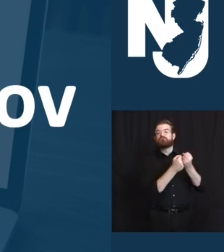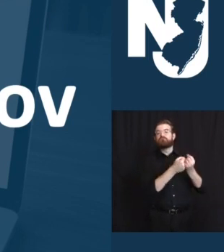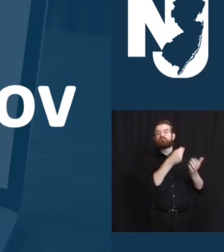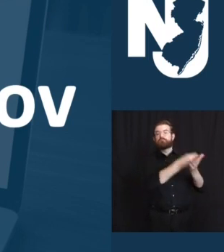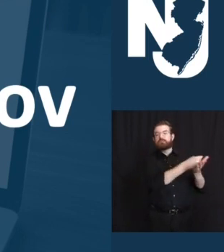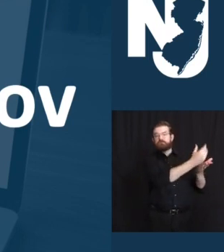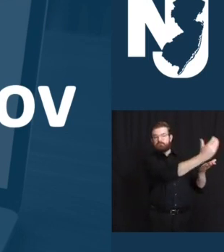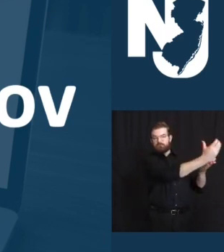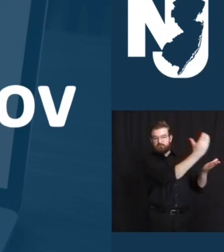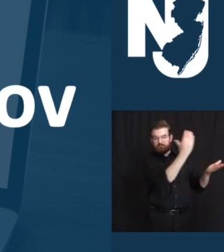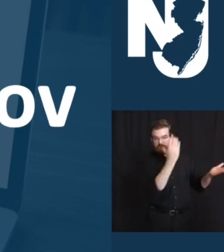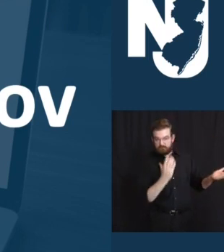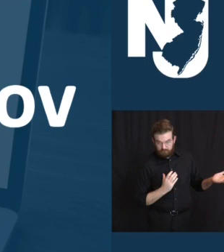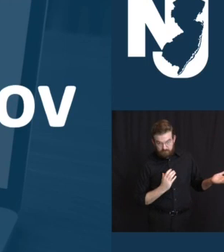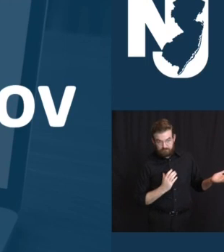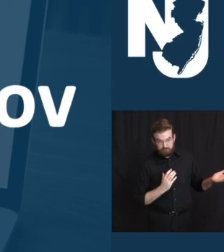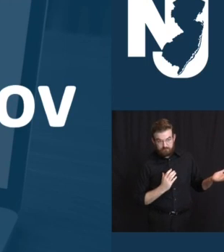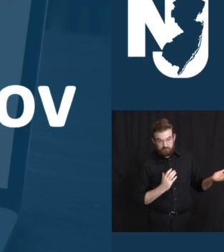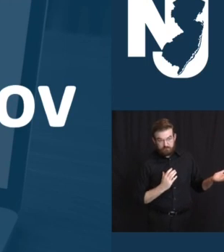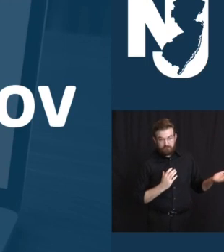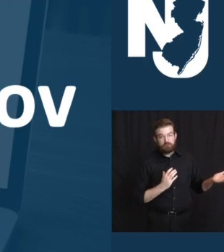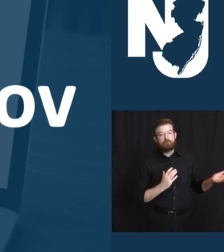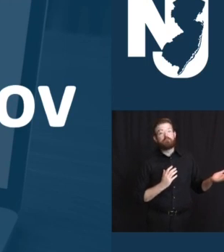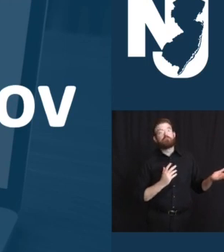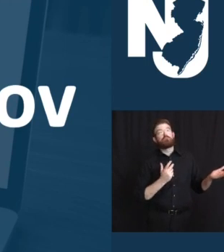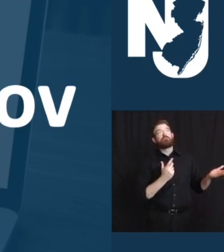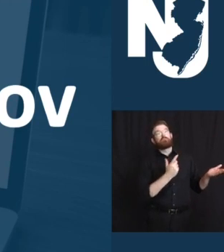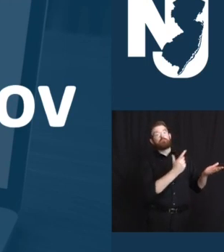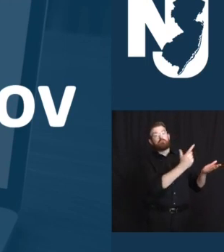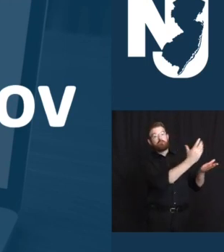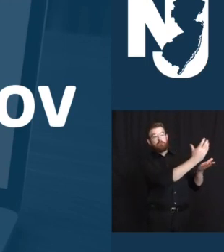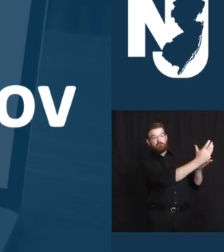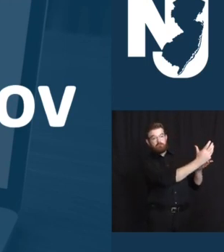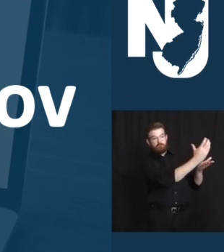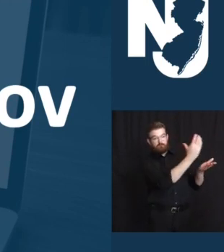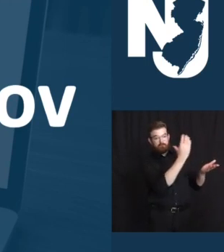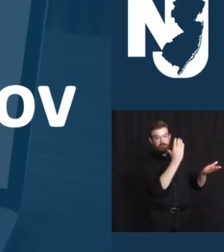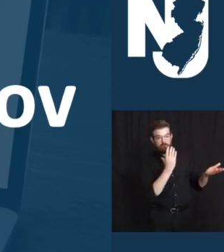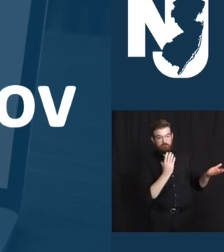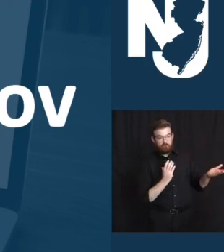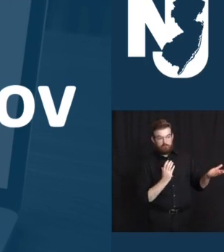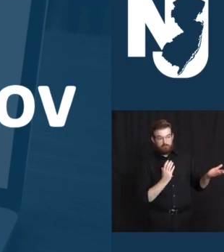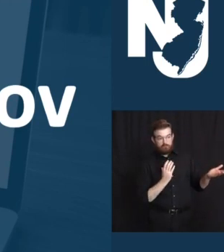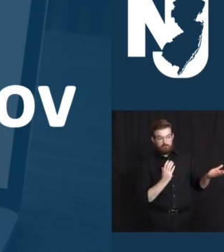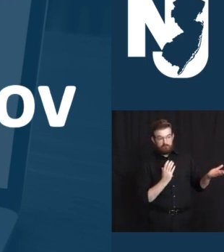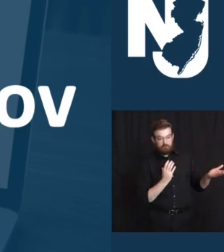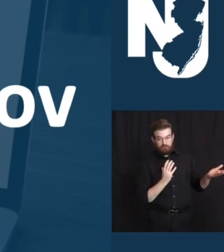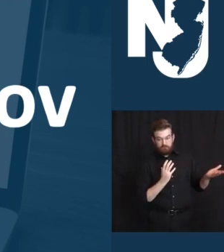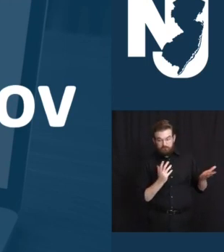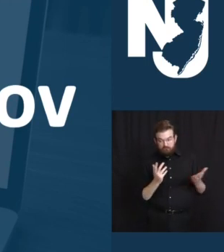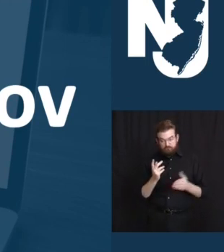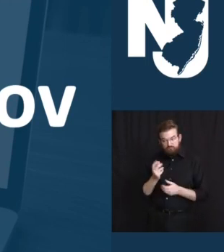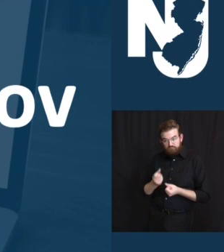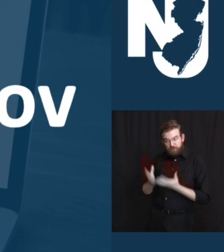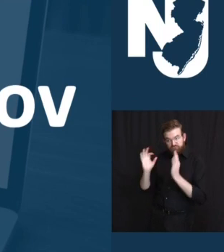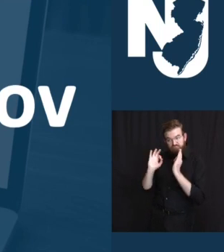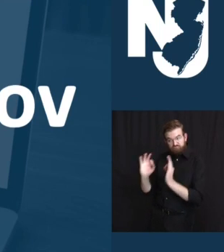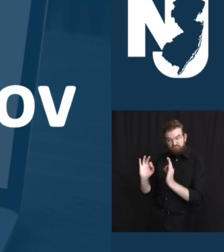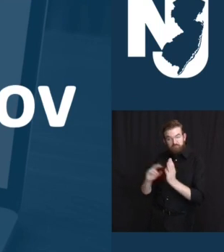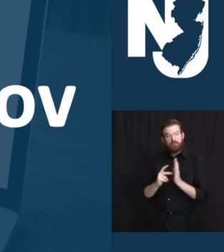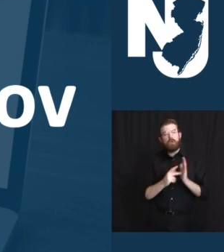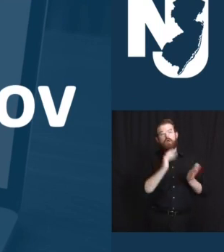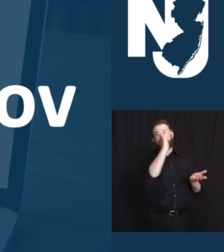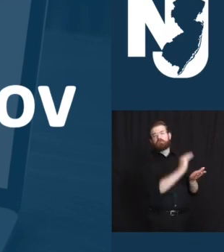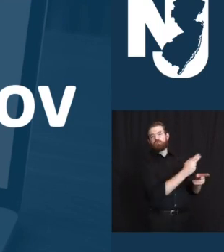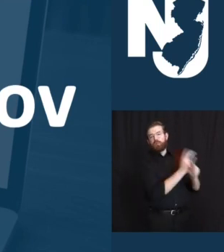the oversight we need for this moment to give the public greater confidence in our work and to ensure that our restart